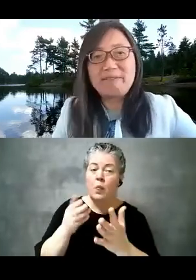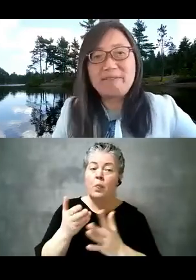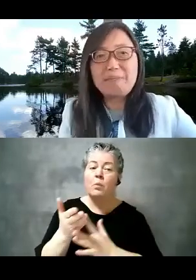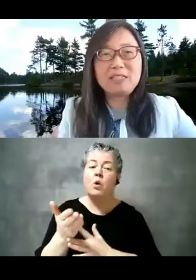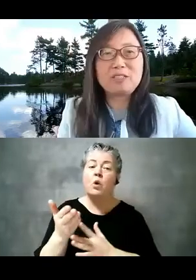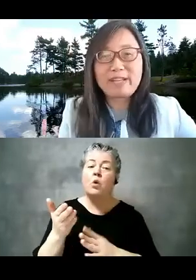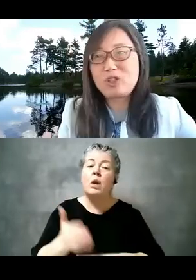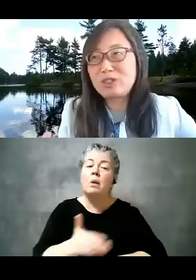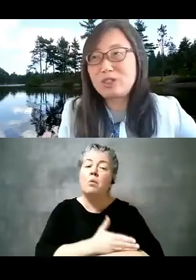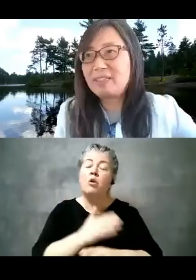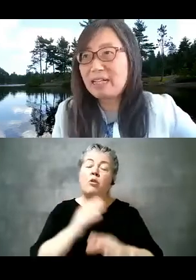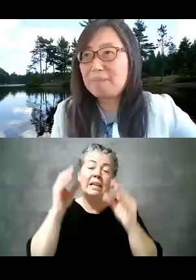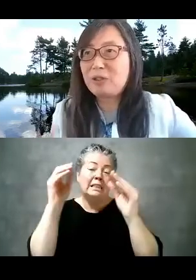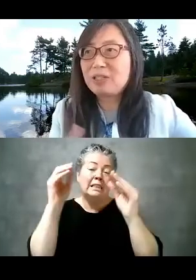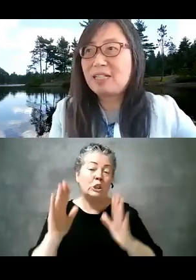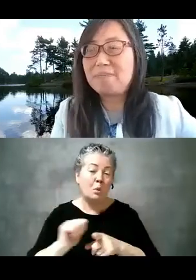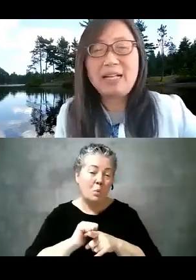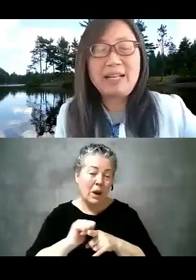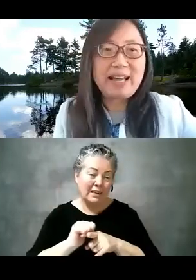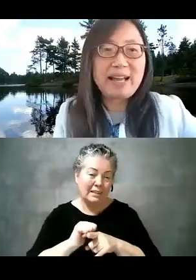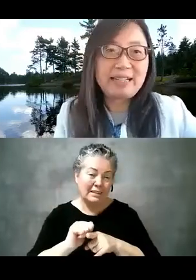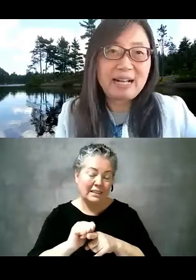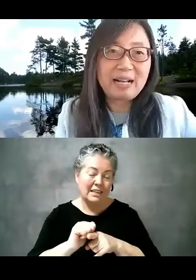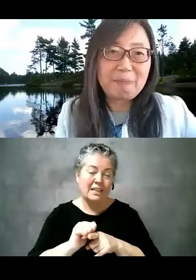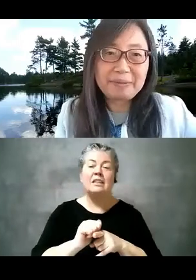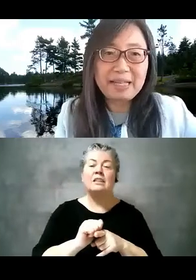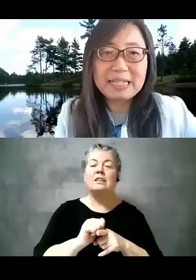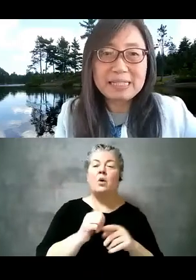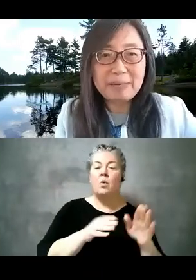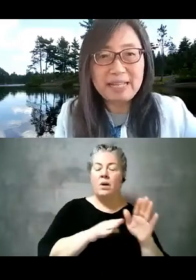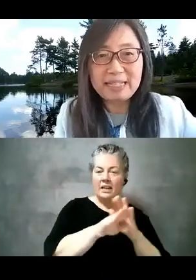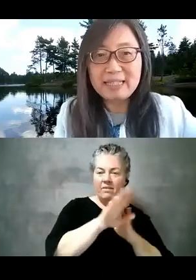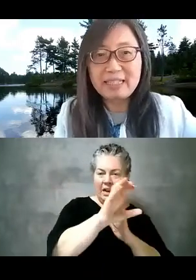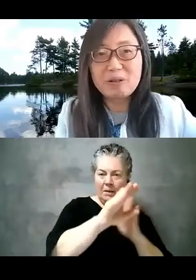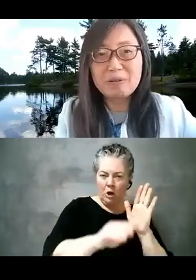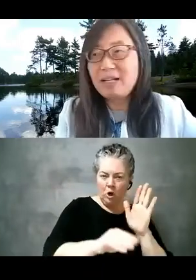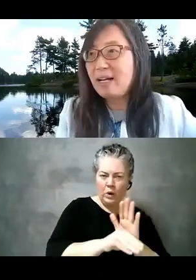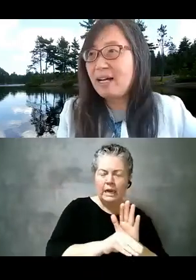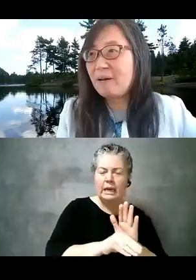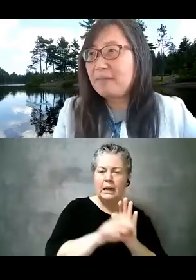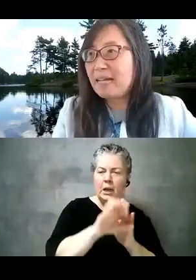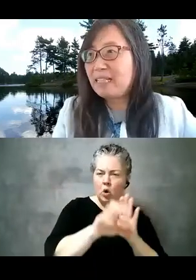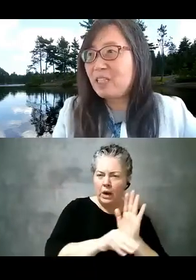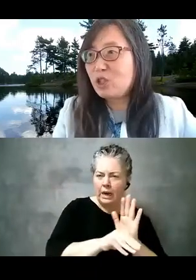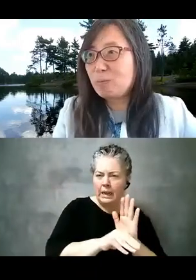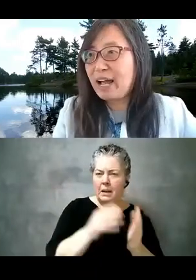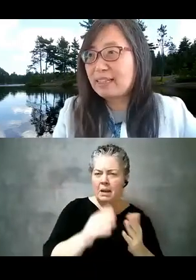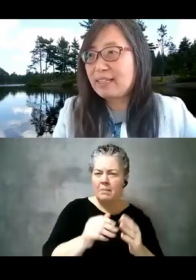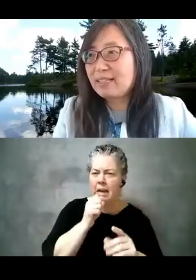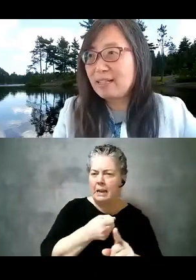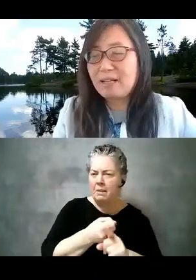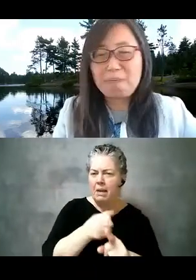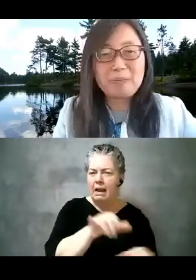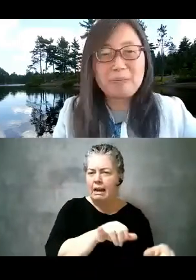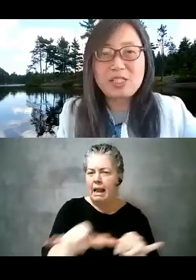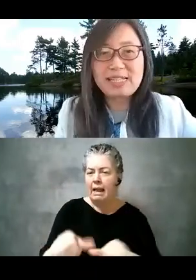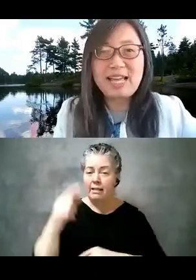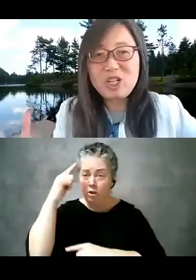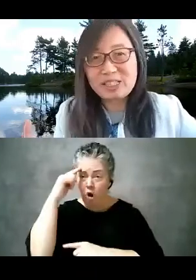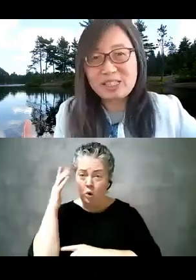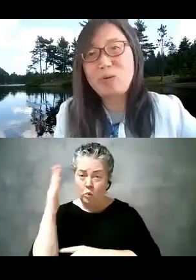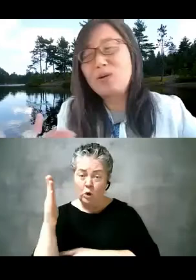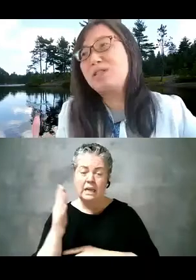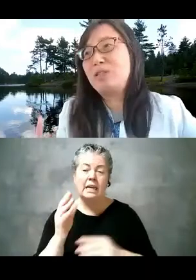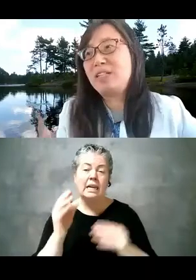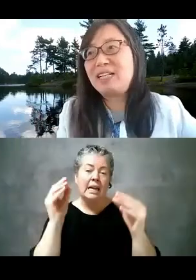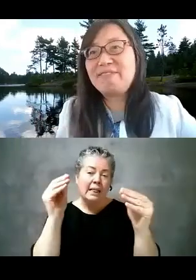who developed the intervention, developed the curriculum had anticipated, that the teachers' practice, teachers as